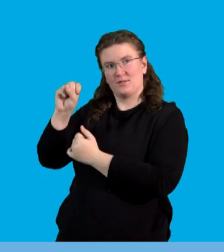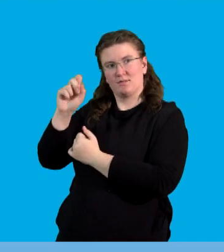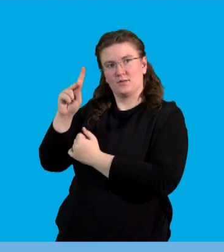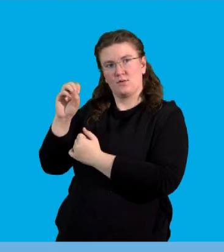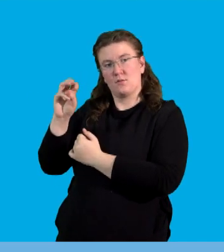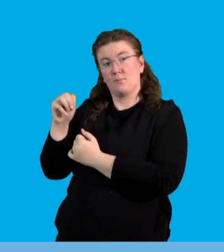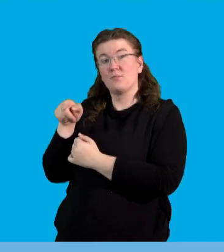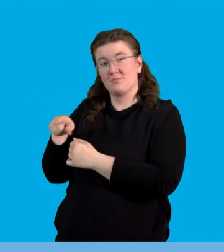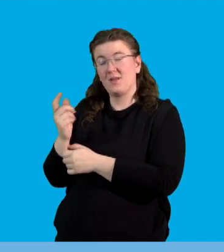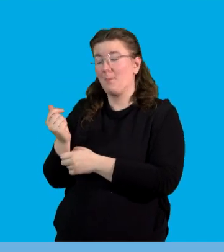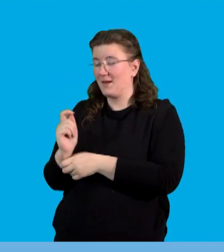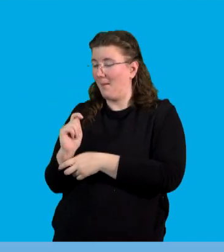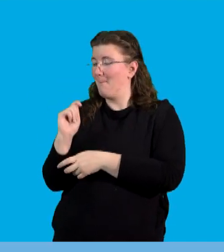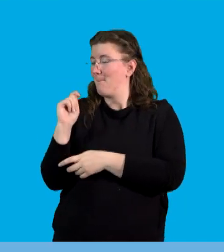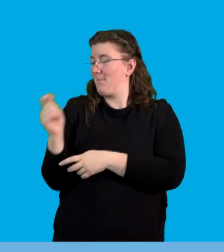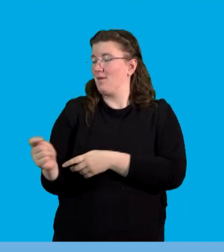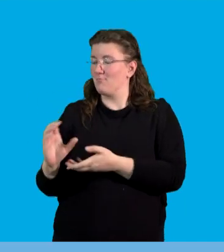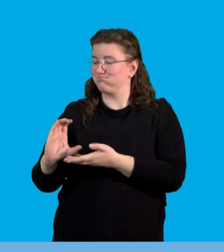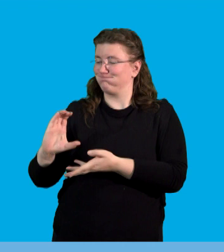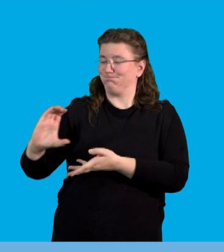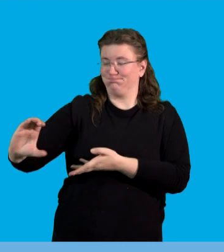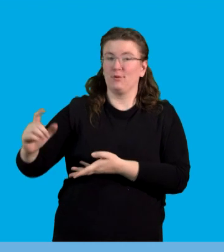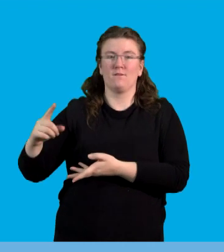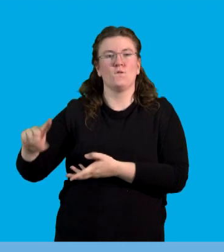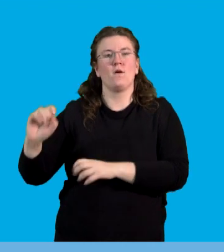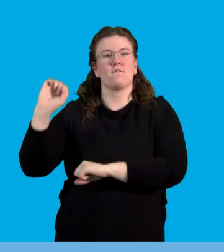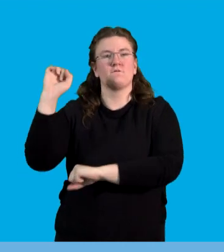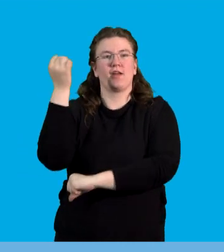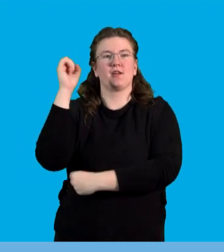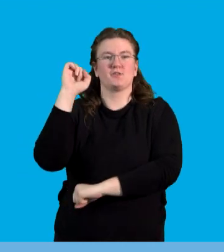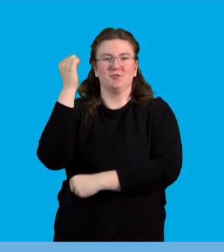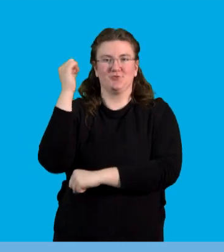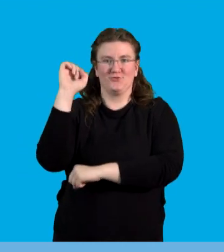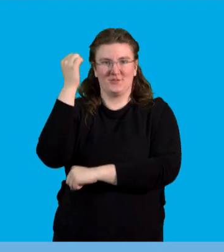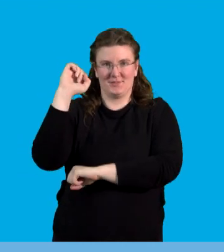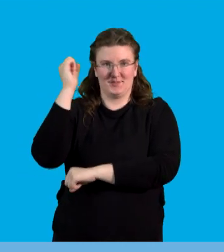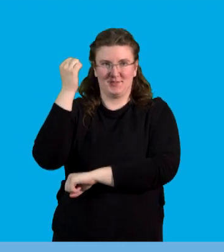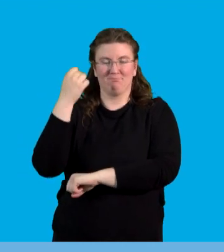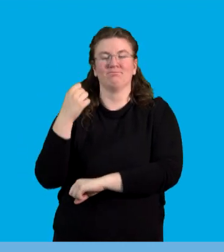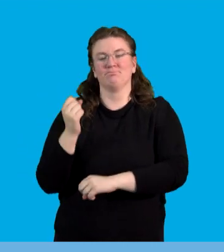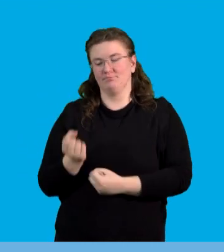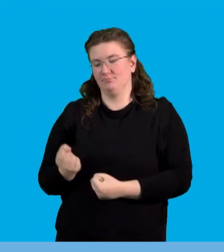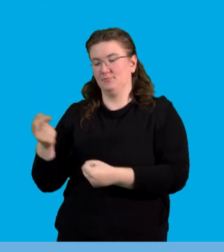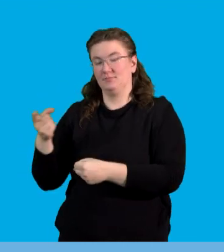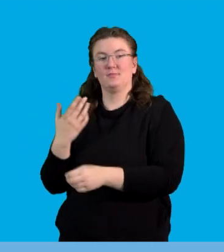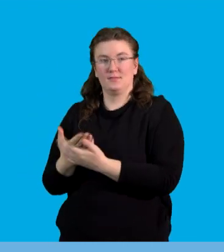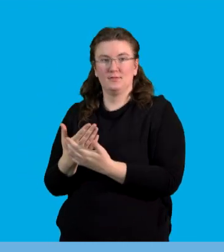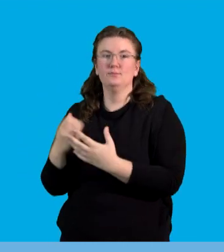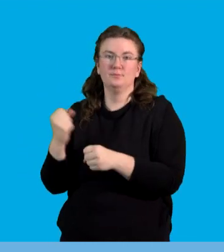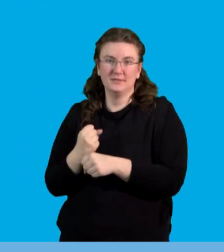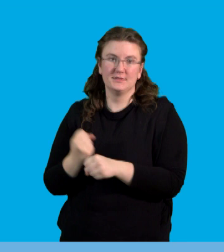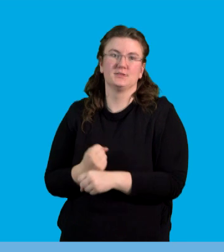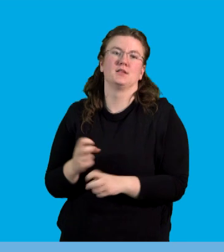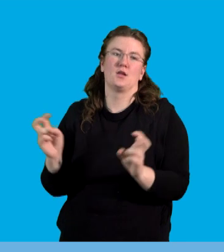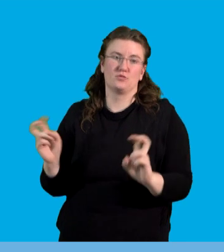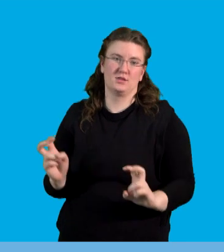electricity so that it can be supplied to your house, supplied to the factory that is making all the things that we are using on a daily